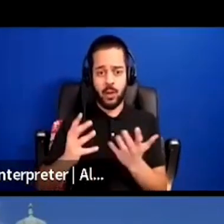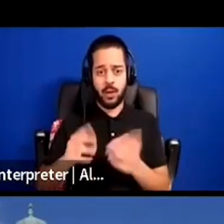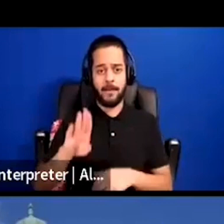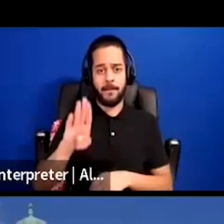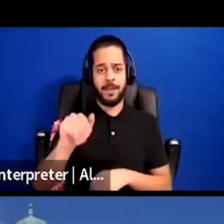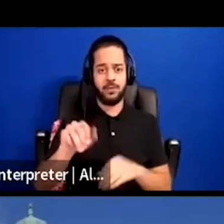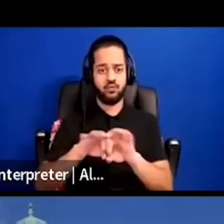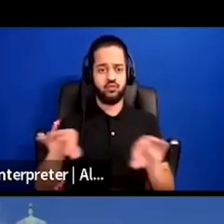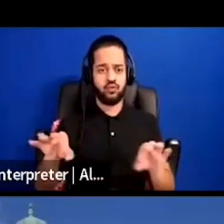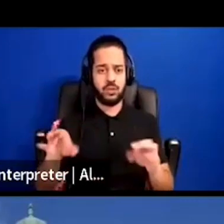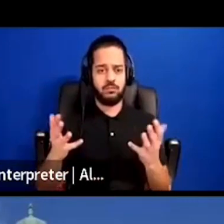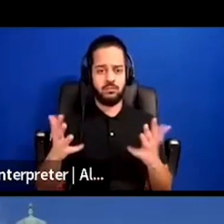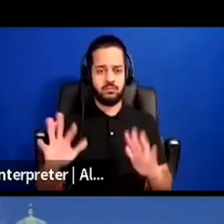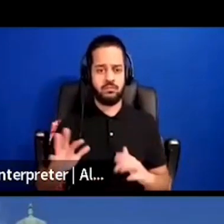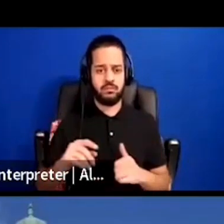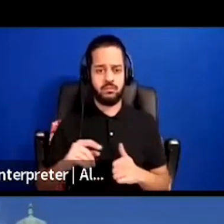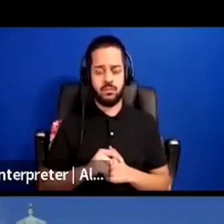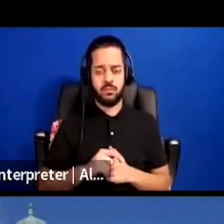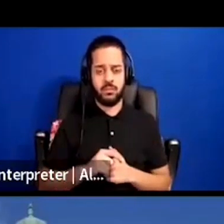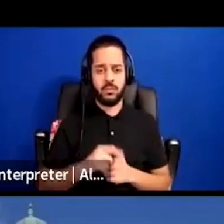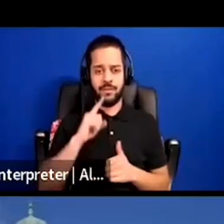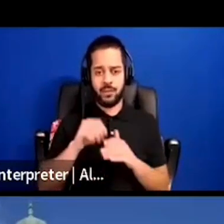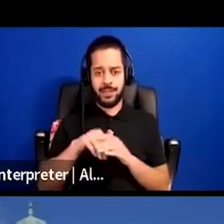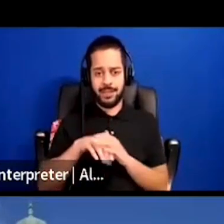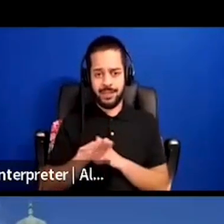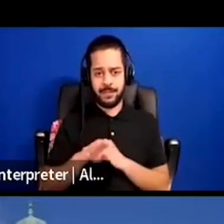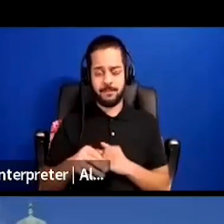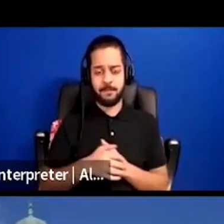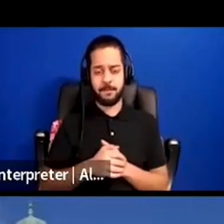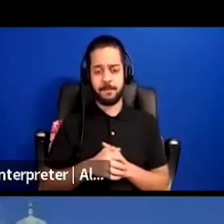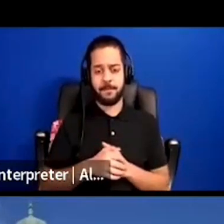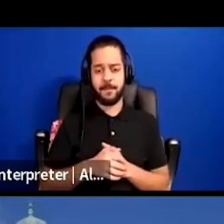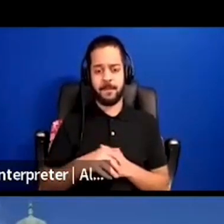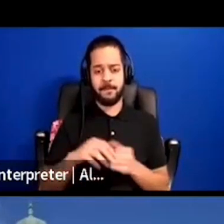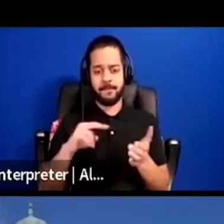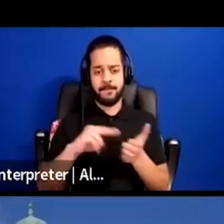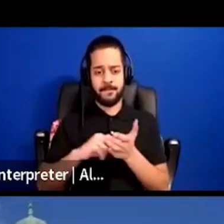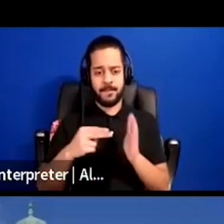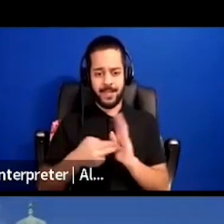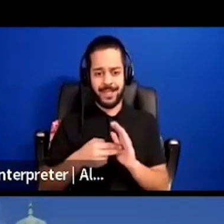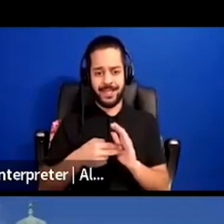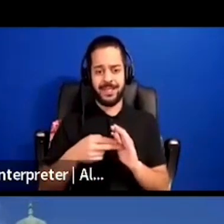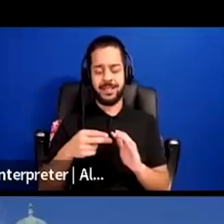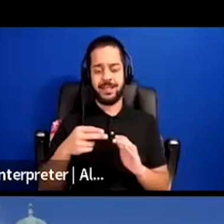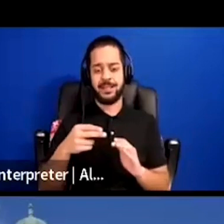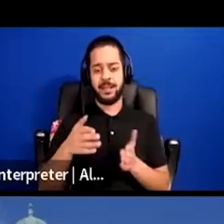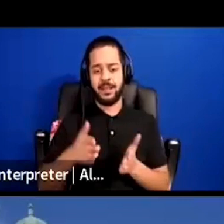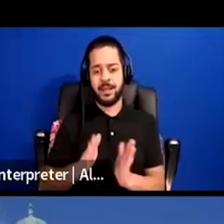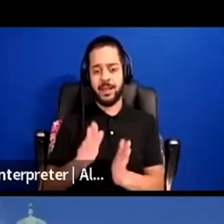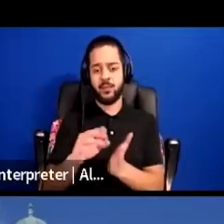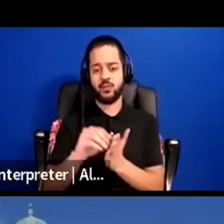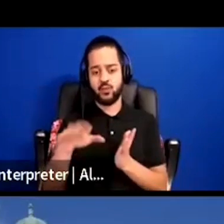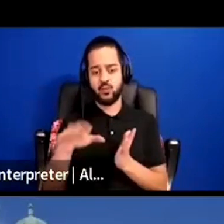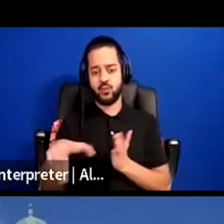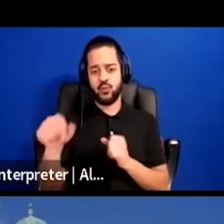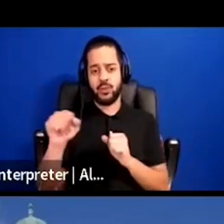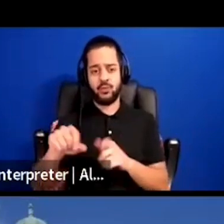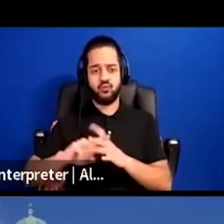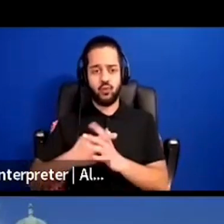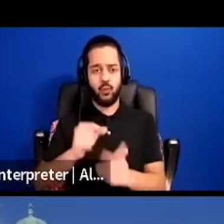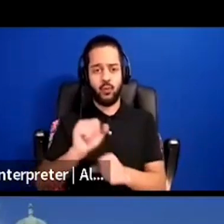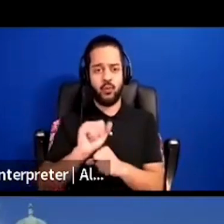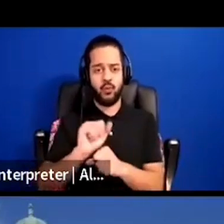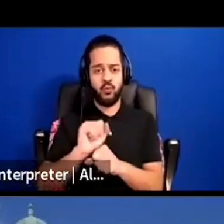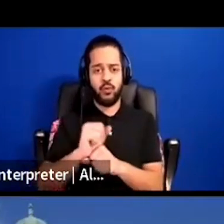bachelor degree coming in. And so that was to get people in the door.